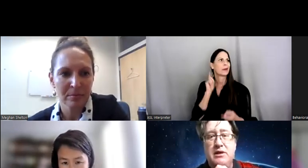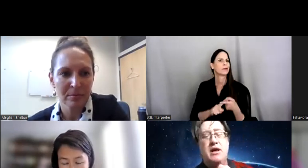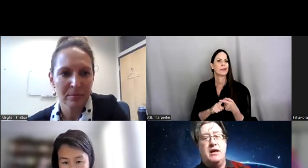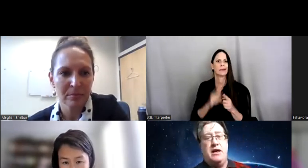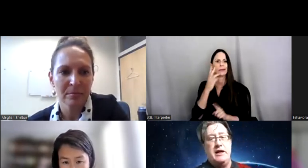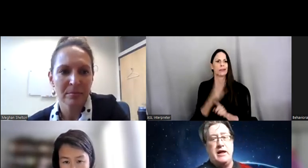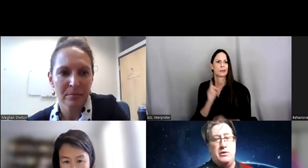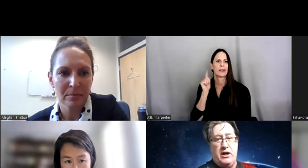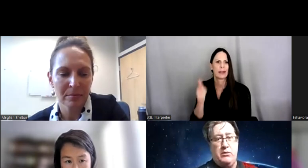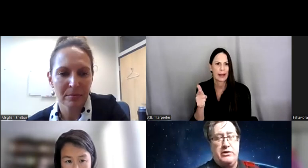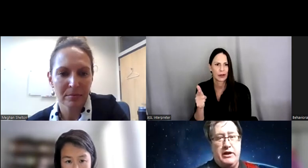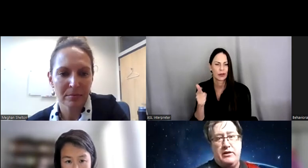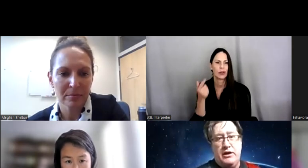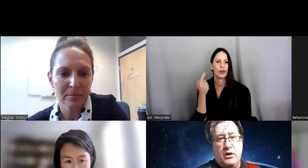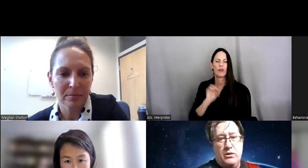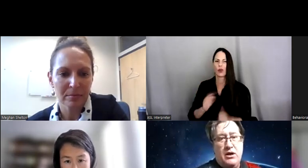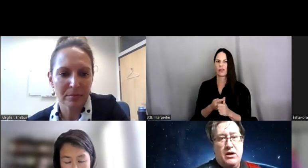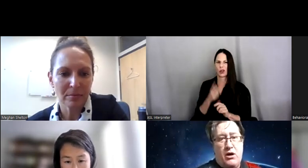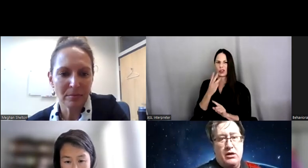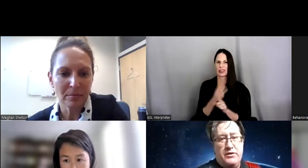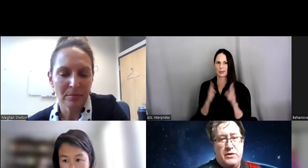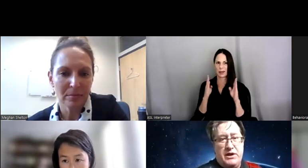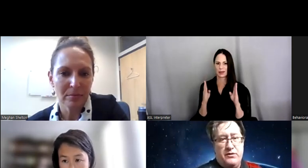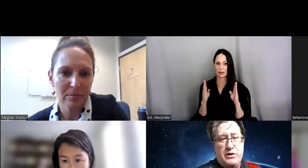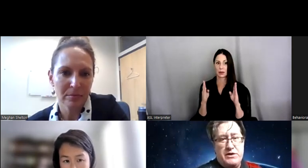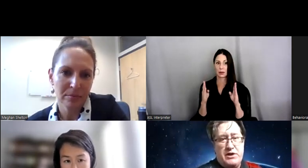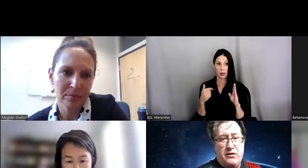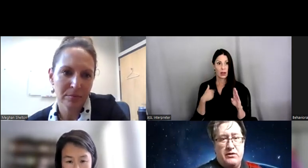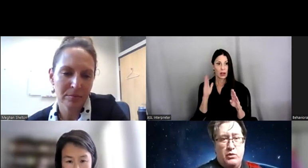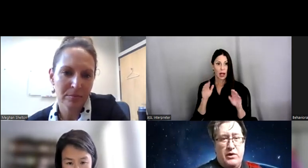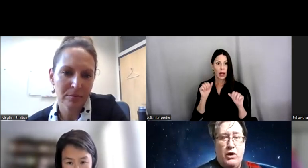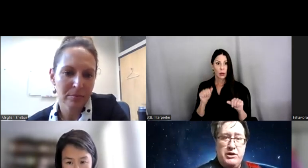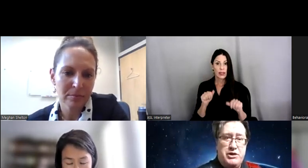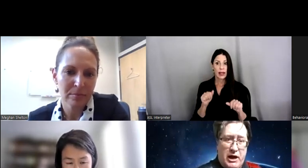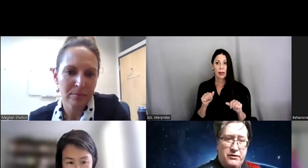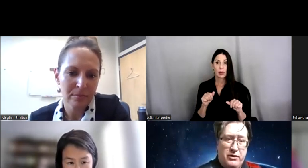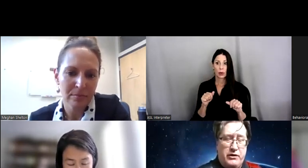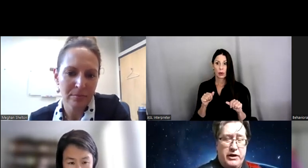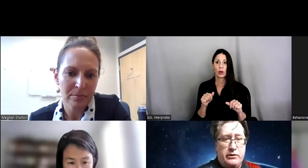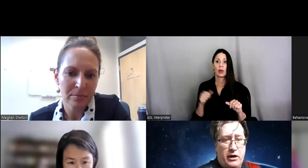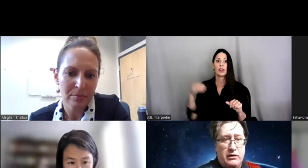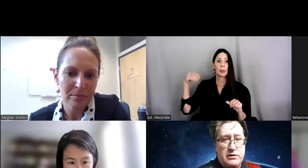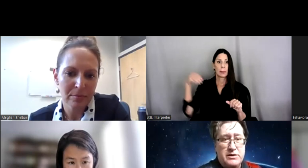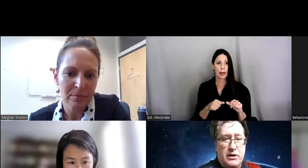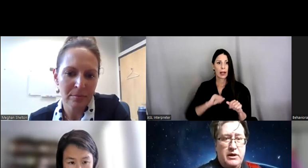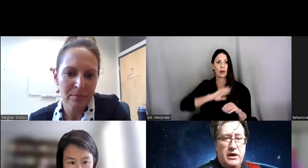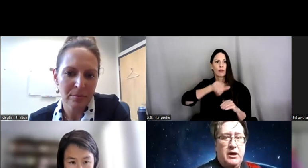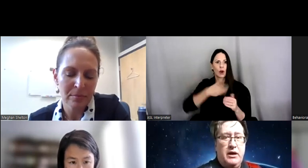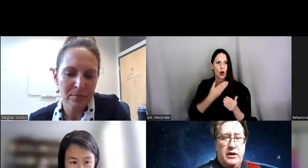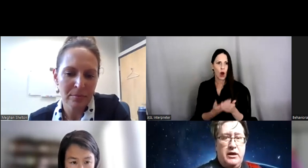months. And I was able to get, you know, all of those invoices covered with one check for $300.